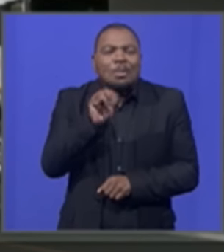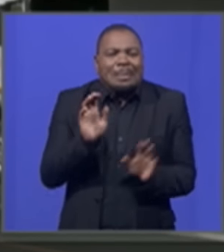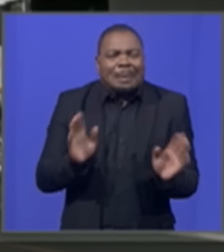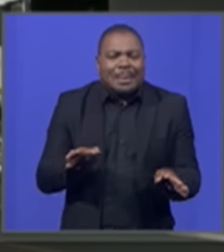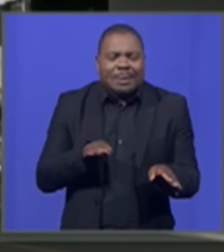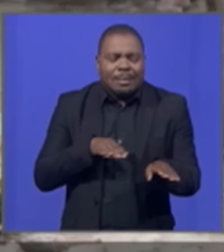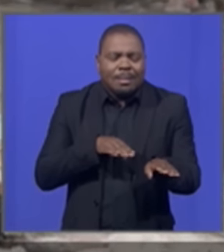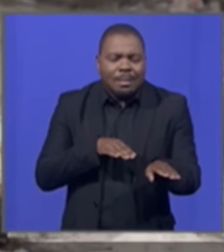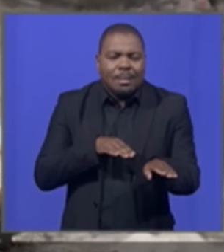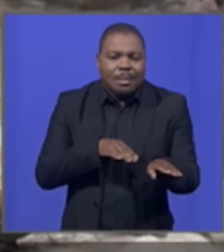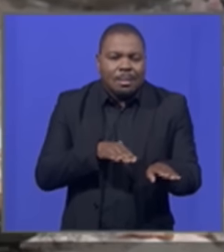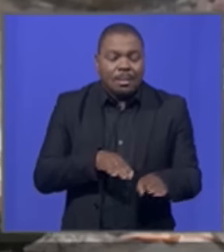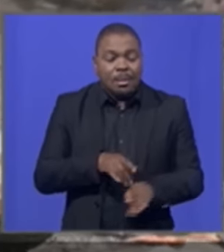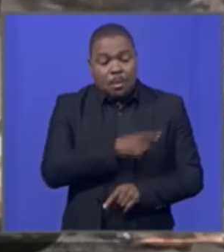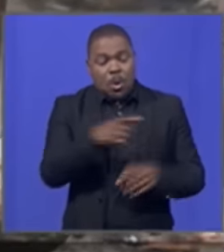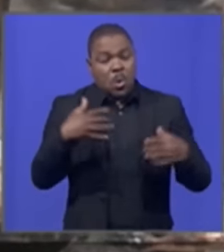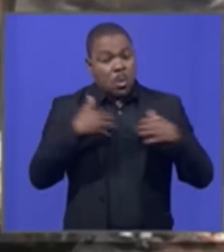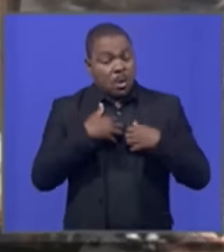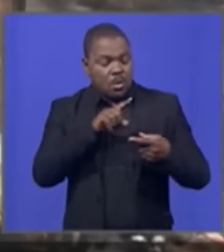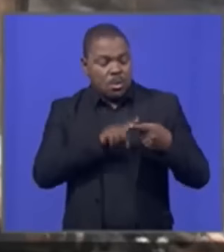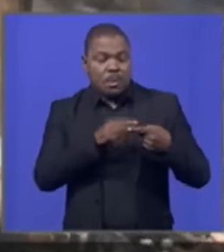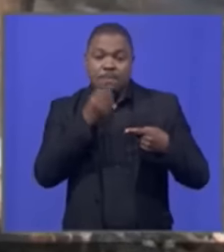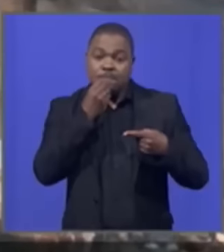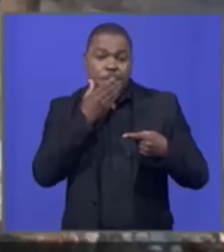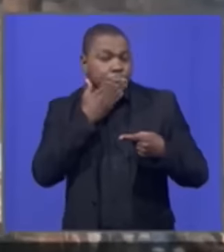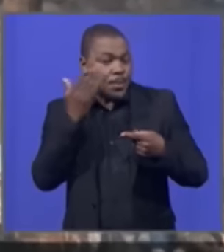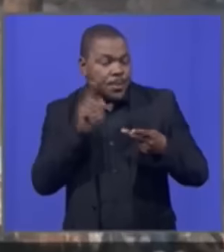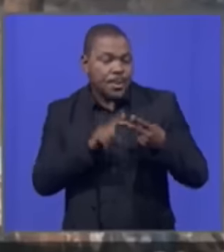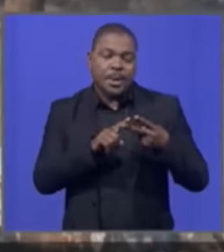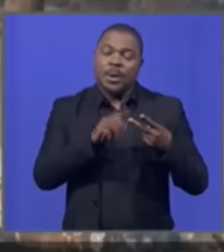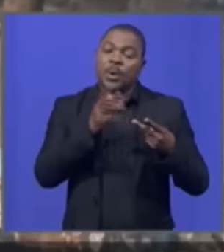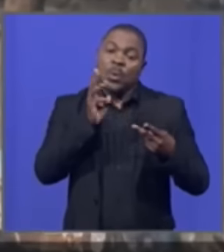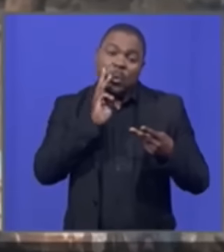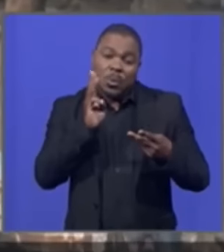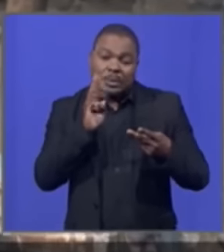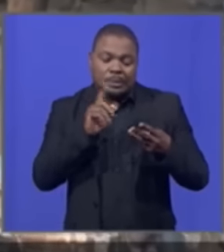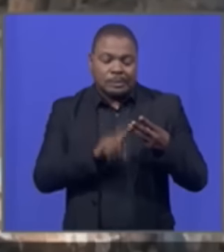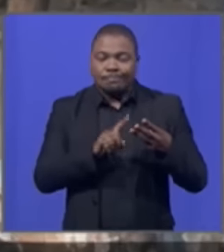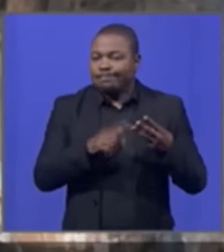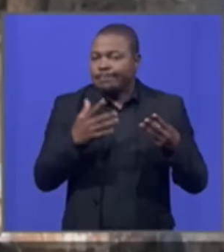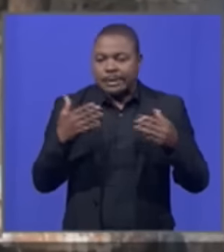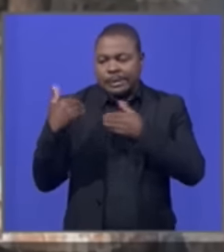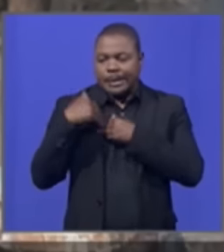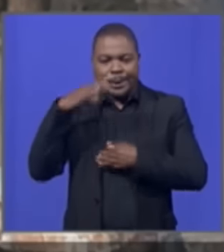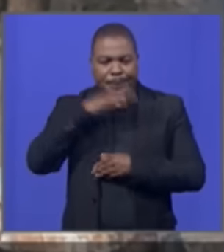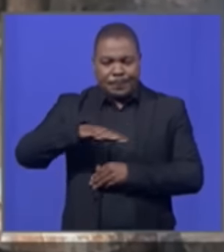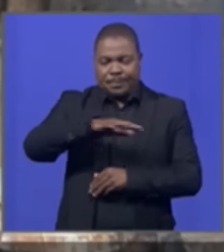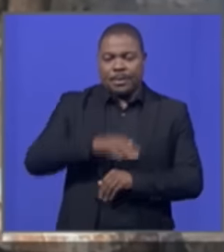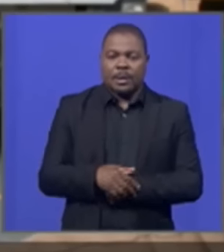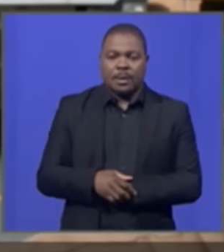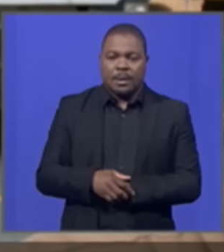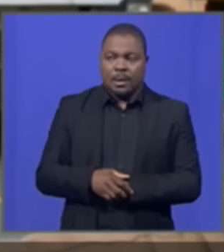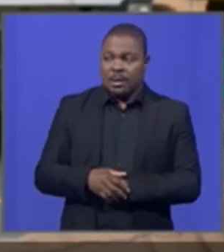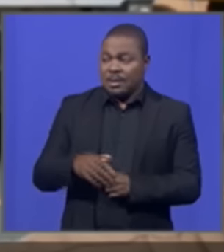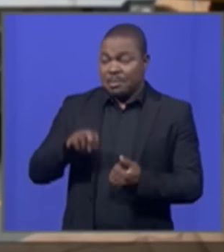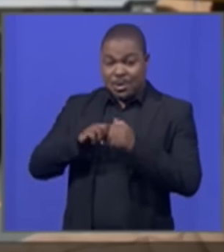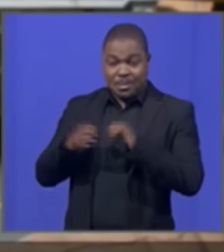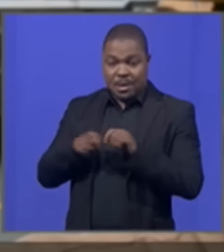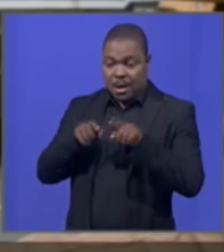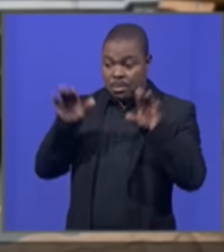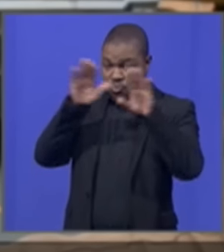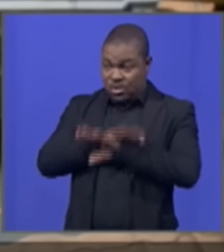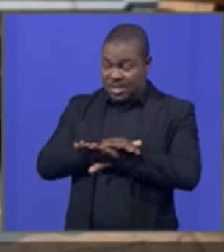matshwenyego a bona a mpefatšwa ke tlhokego ya dijo, metsi le go hloka polokego. That is our main problem here because as you can see it during